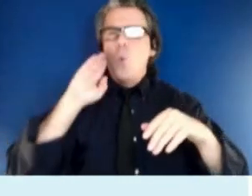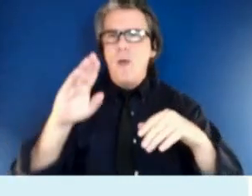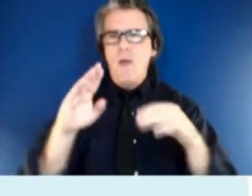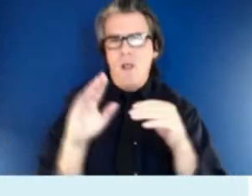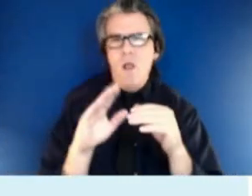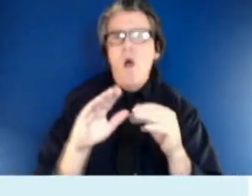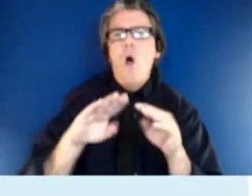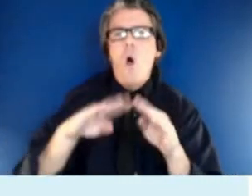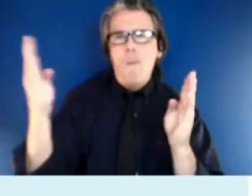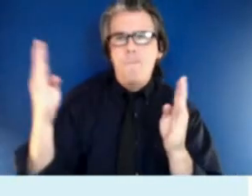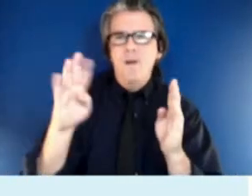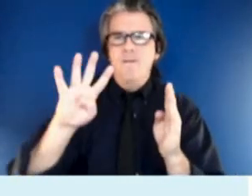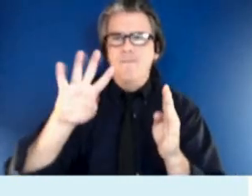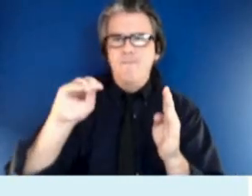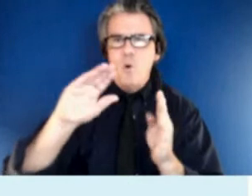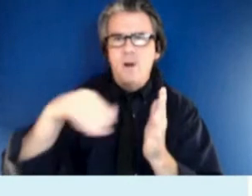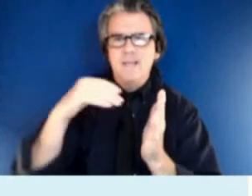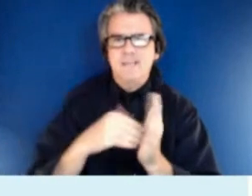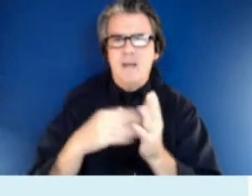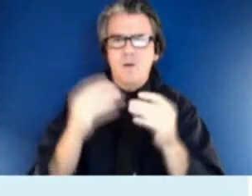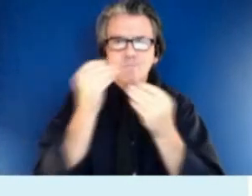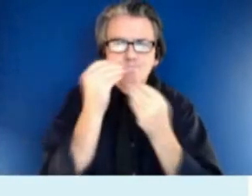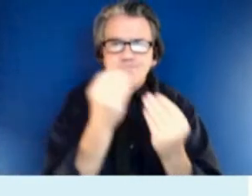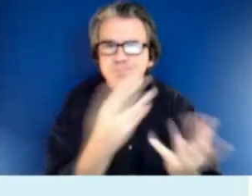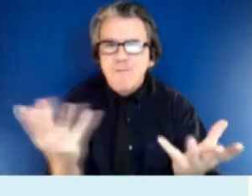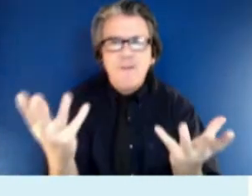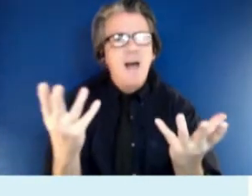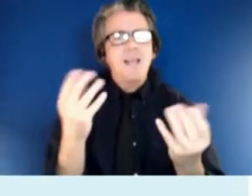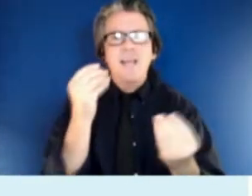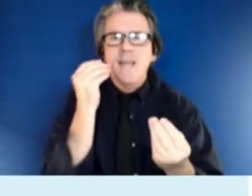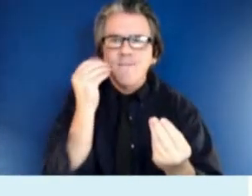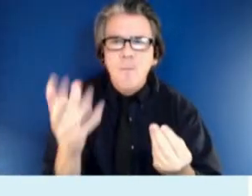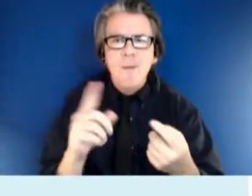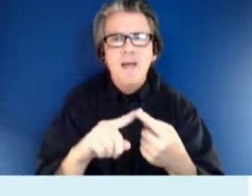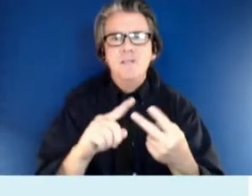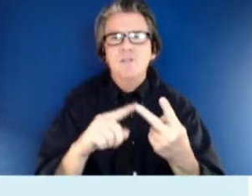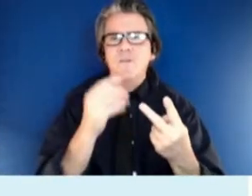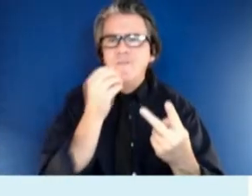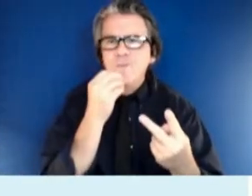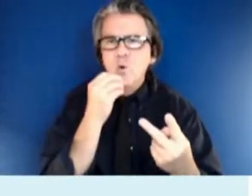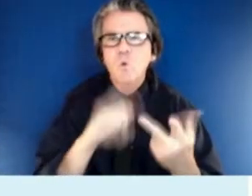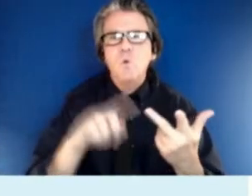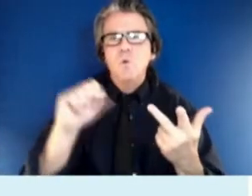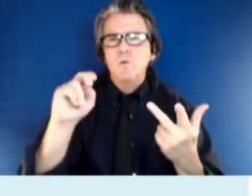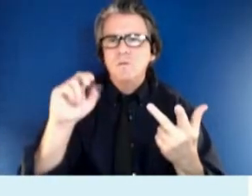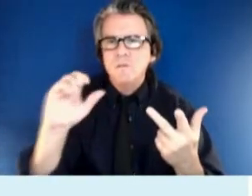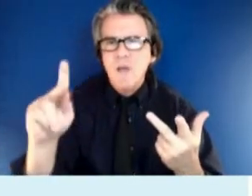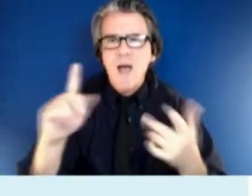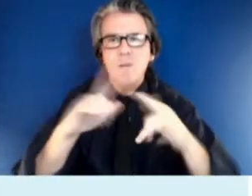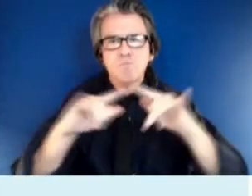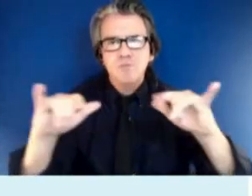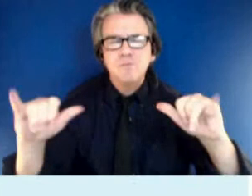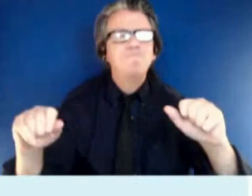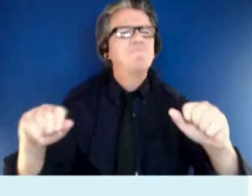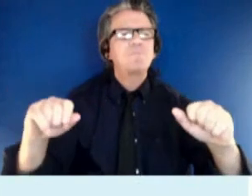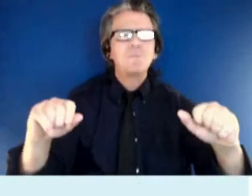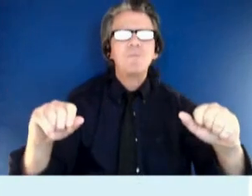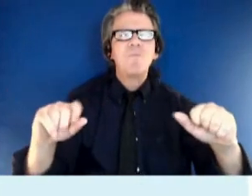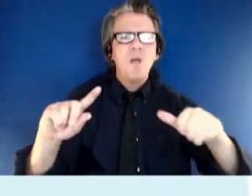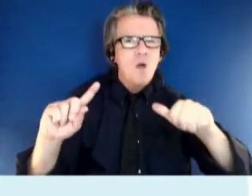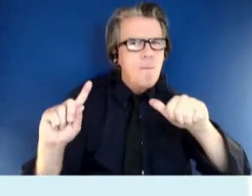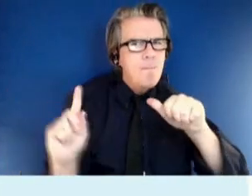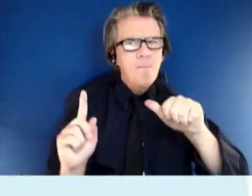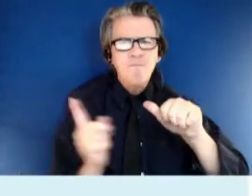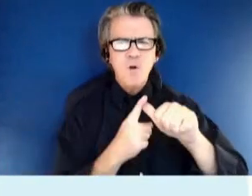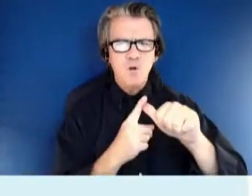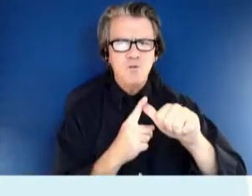community-based organizations for further assistance. So we're going to get to the details on all of this shortly. Before we do, however, it's important to note